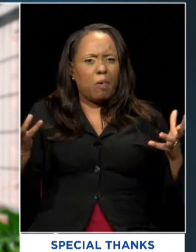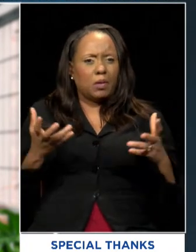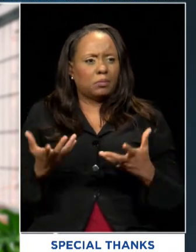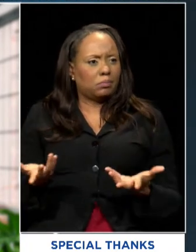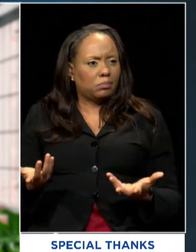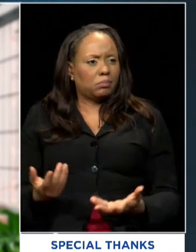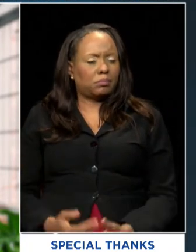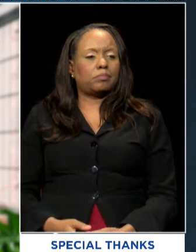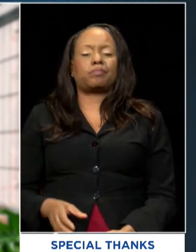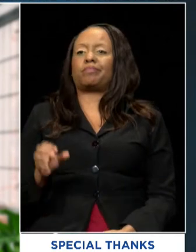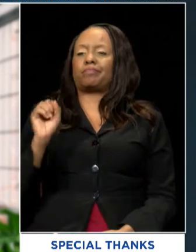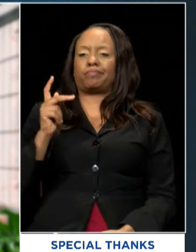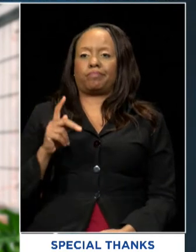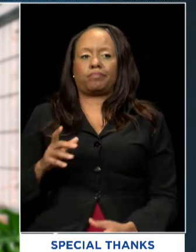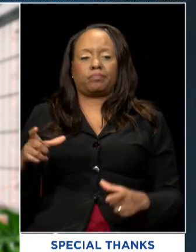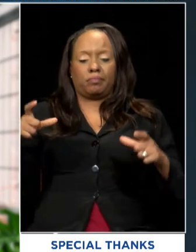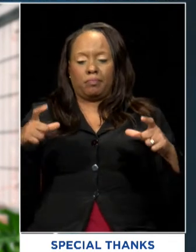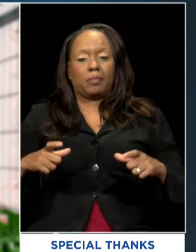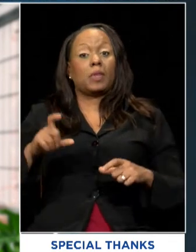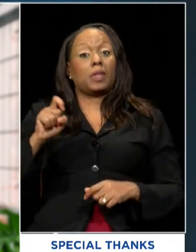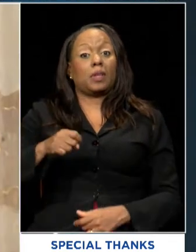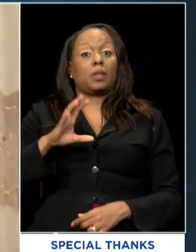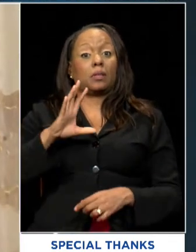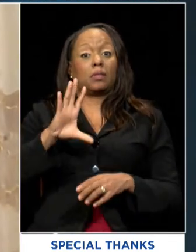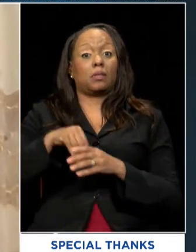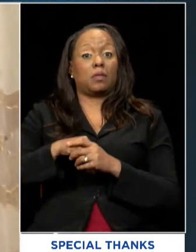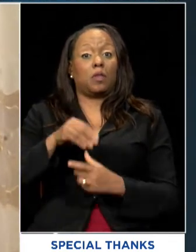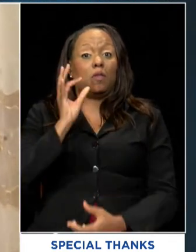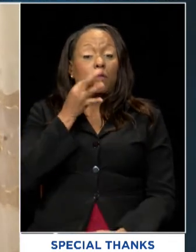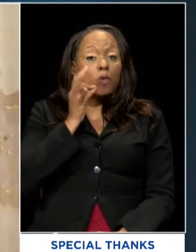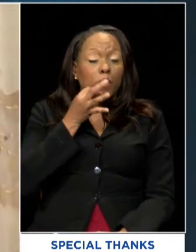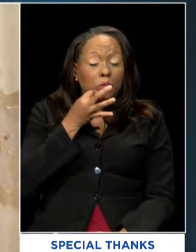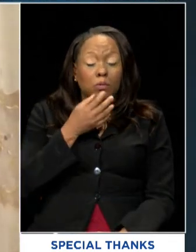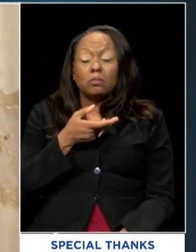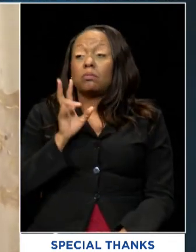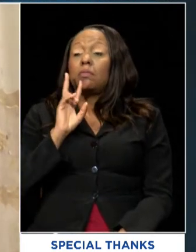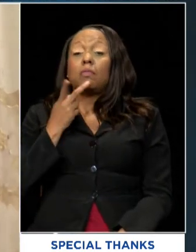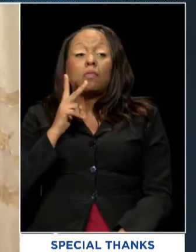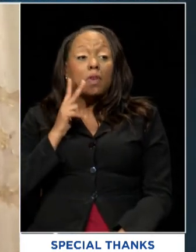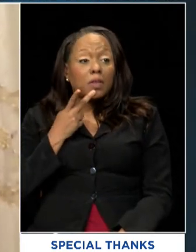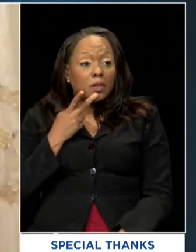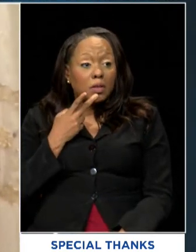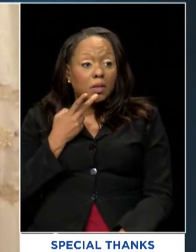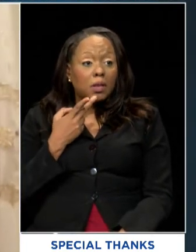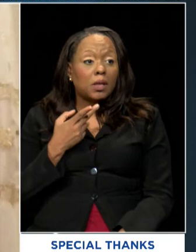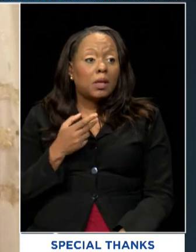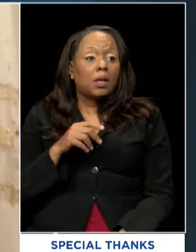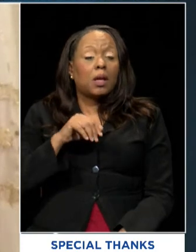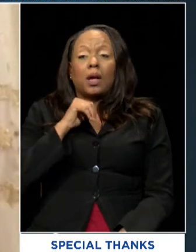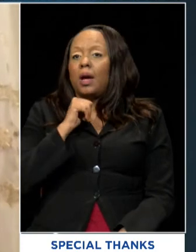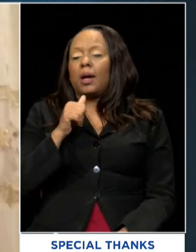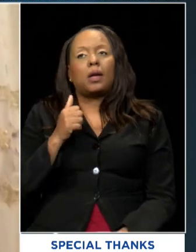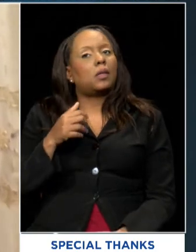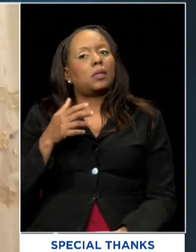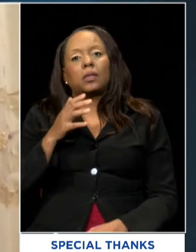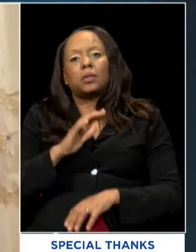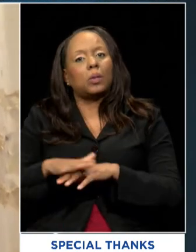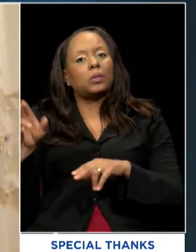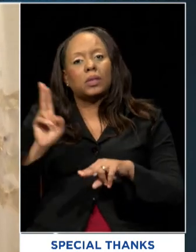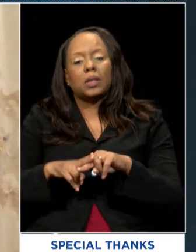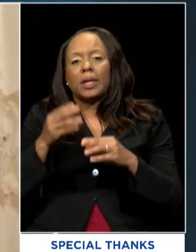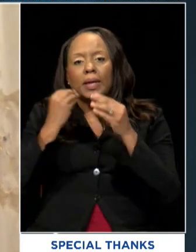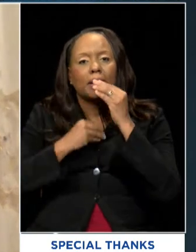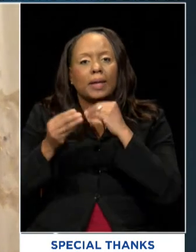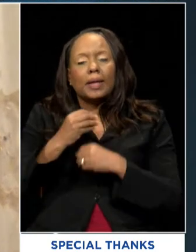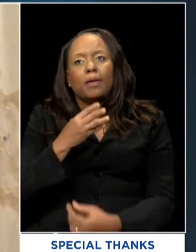Correct. You have to include your fruits and vegetables. However you include your fruits and vegetables, I never said to sit down and eat 4 mangoes one time. It is the